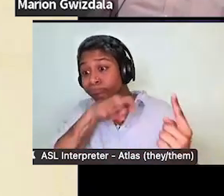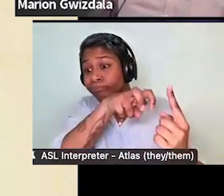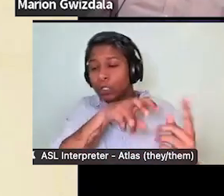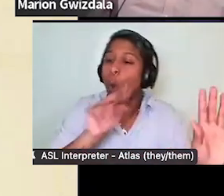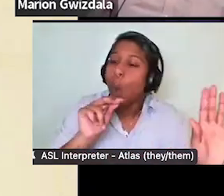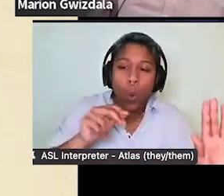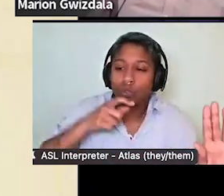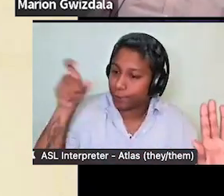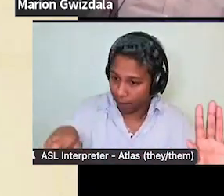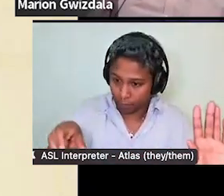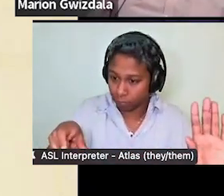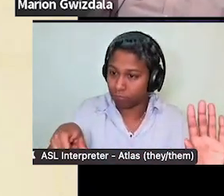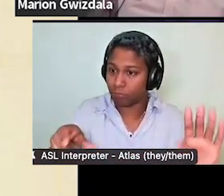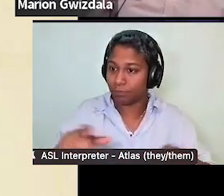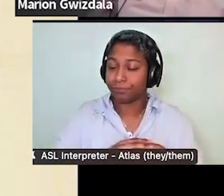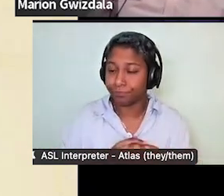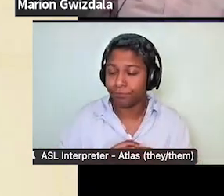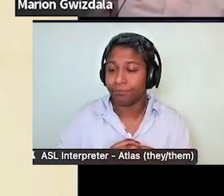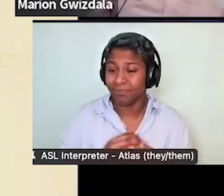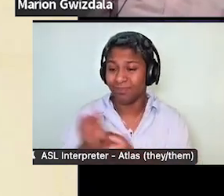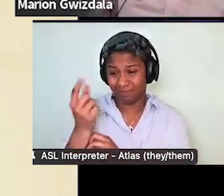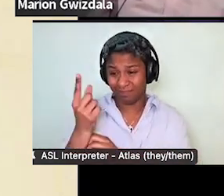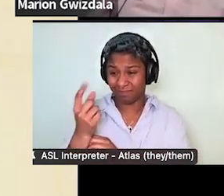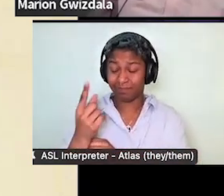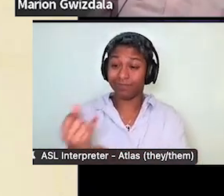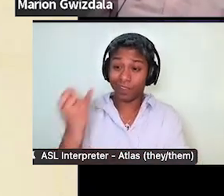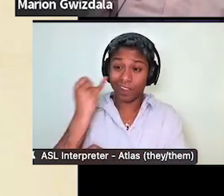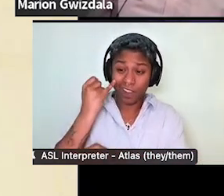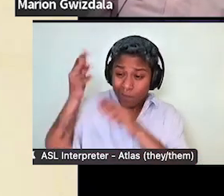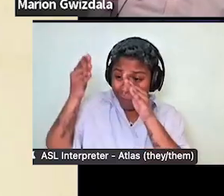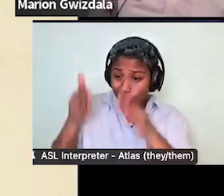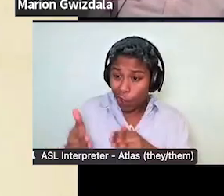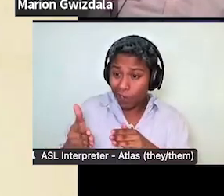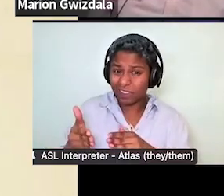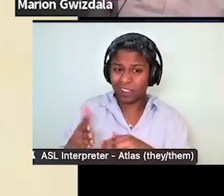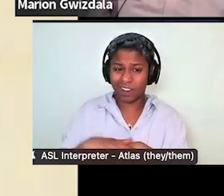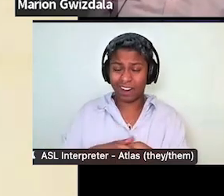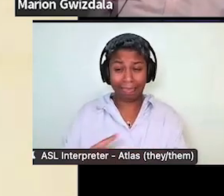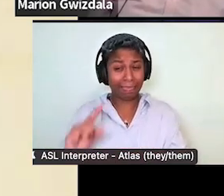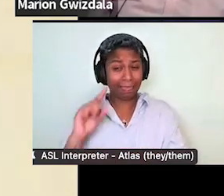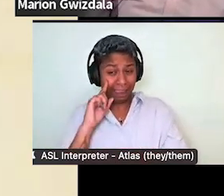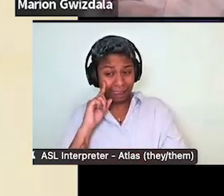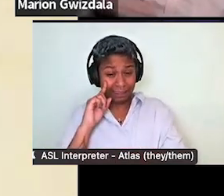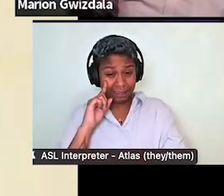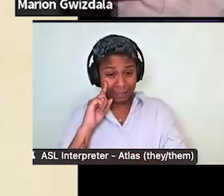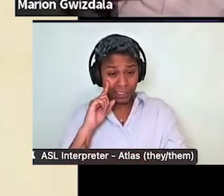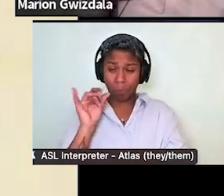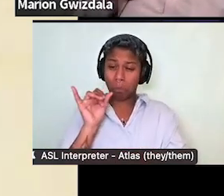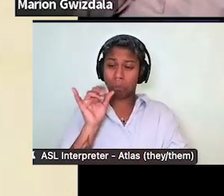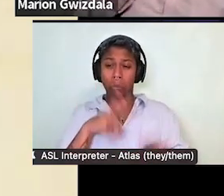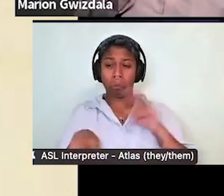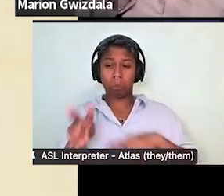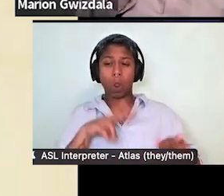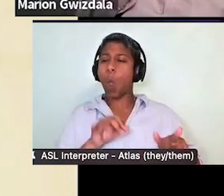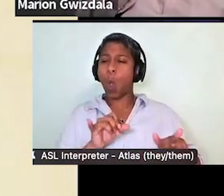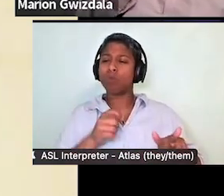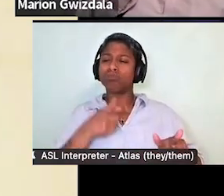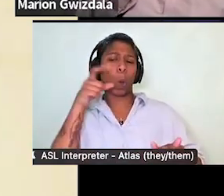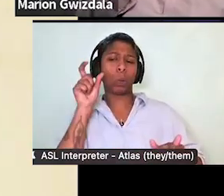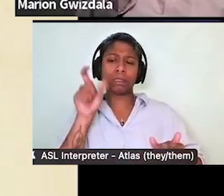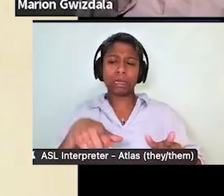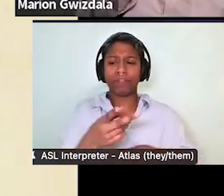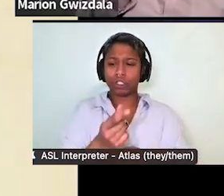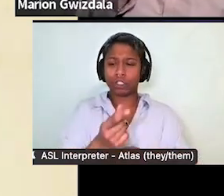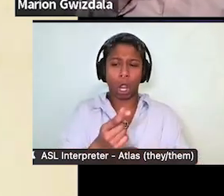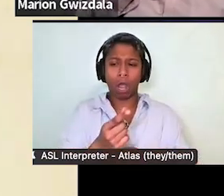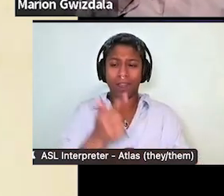But just because someone perceives that the individual doesn't, quote, need the dog, it's not up to